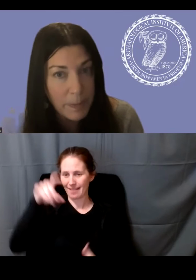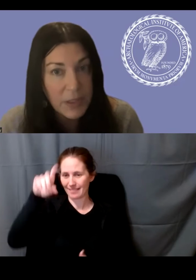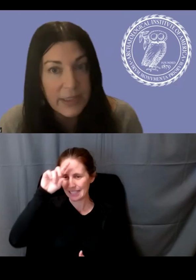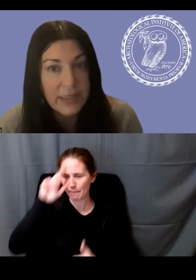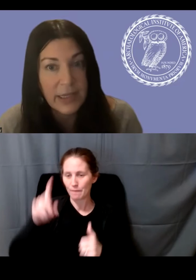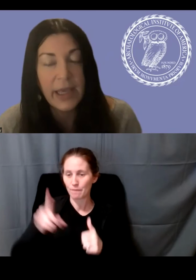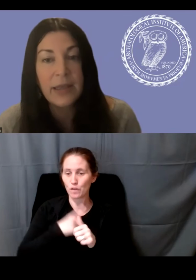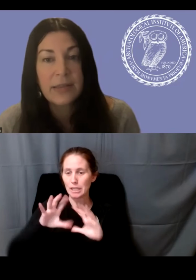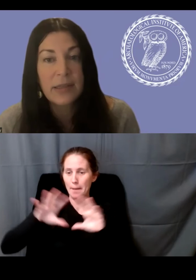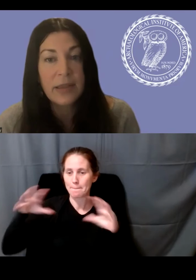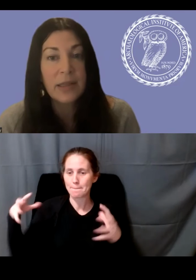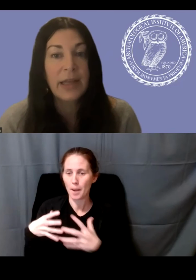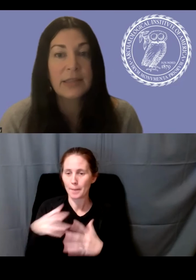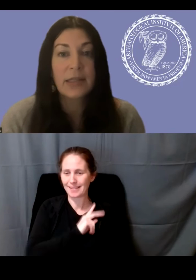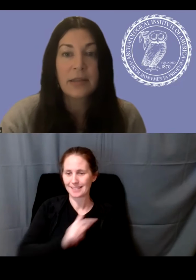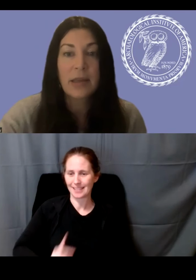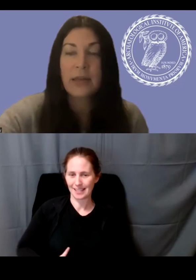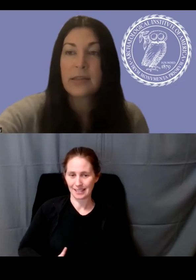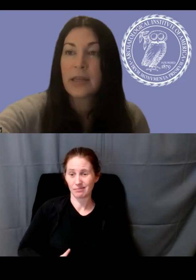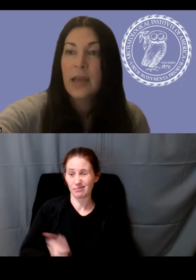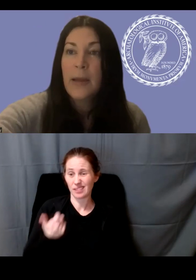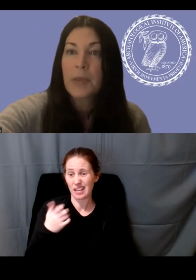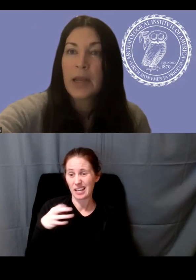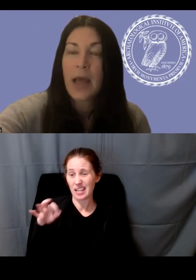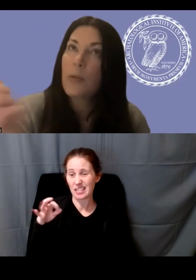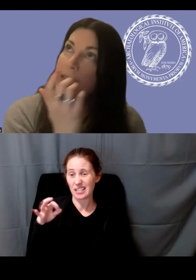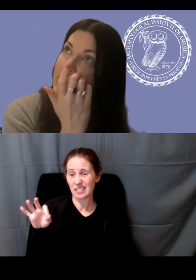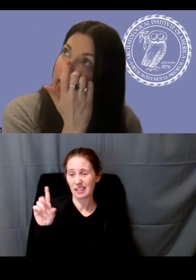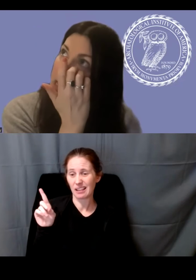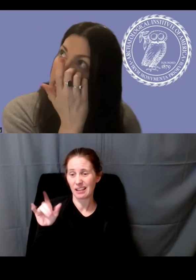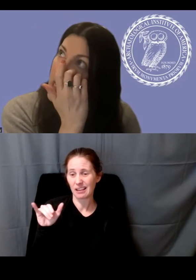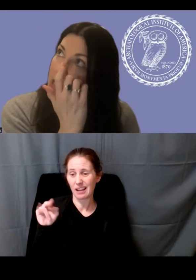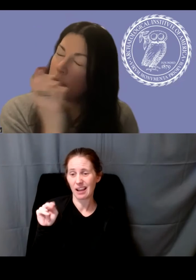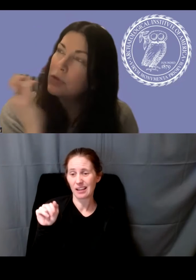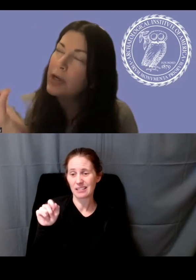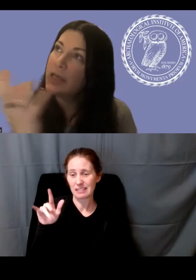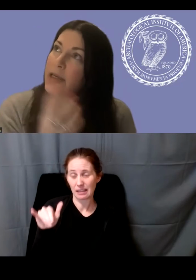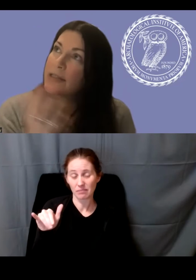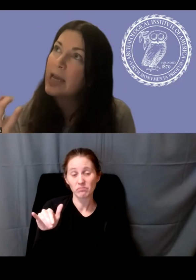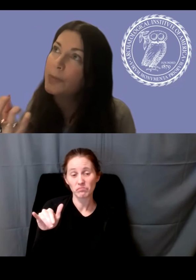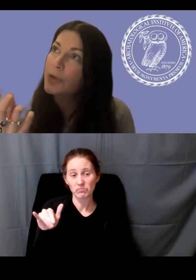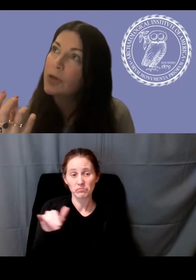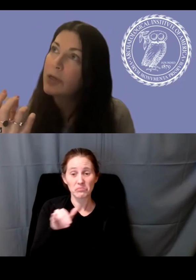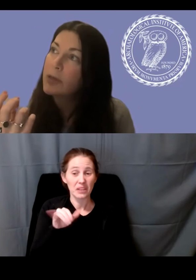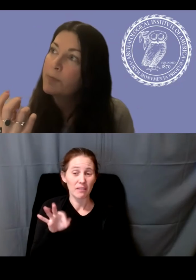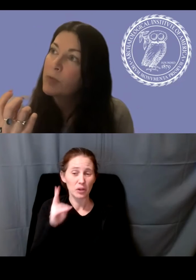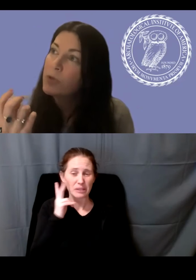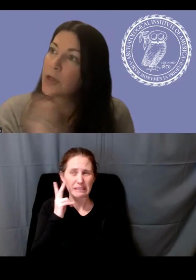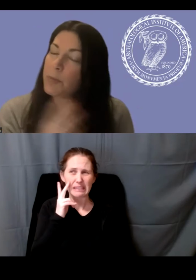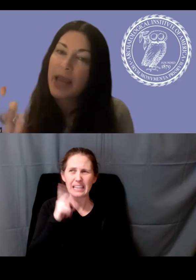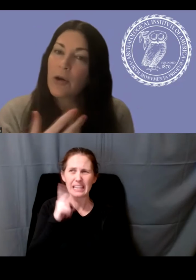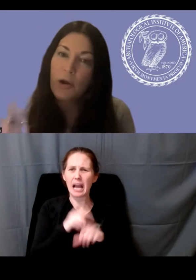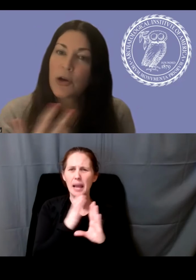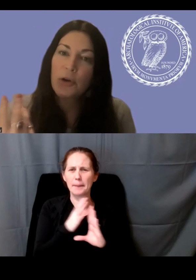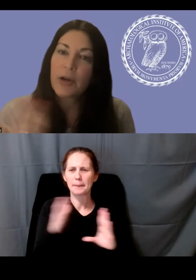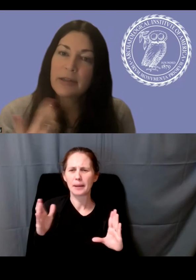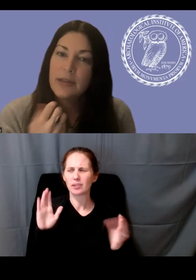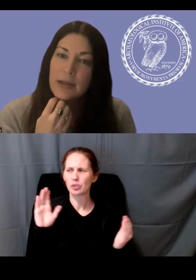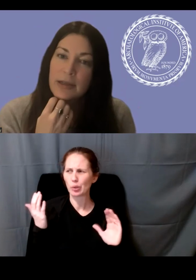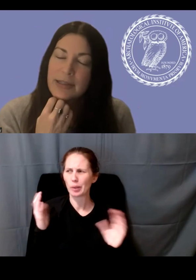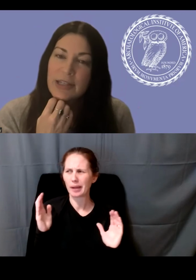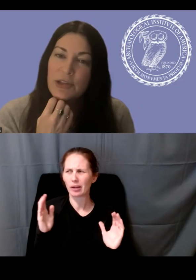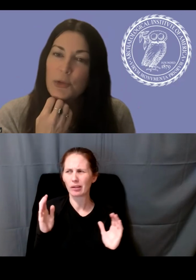first populist kings in the 19th dynasty. And I would say if you're looking at a time period to compare our